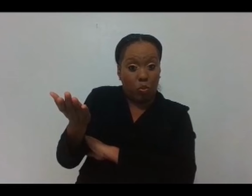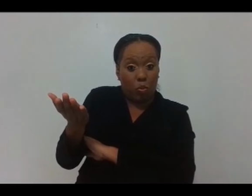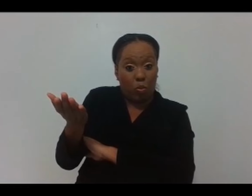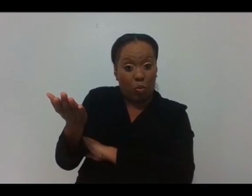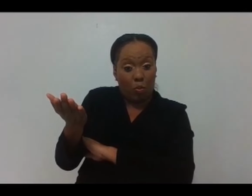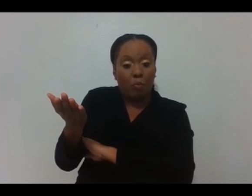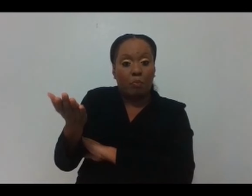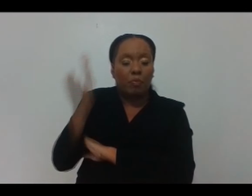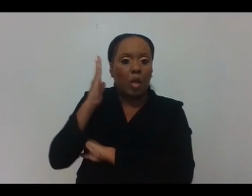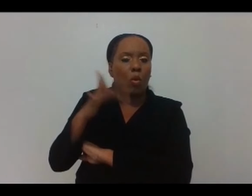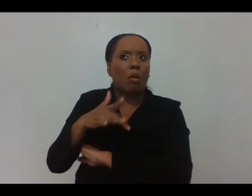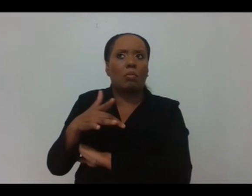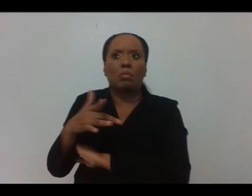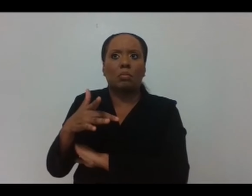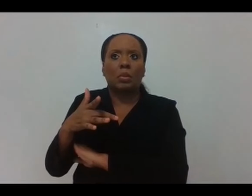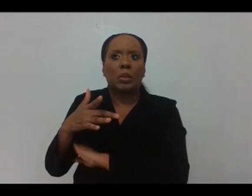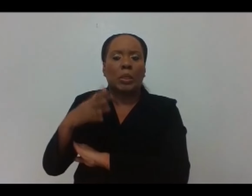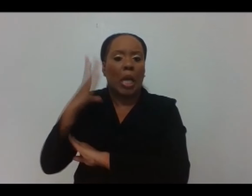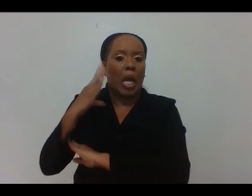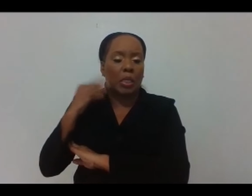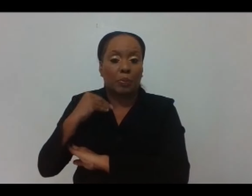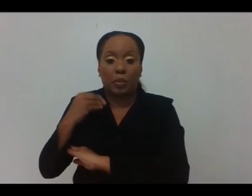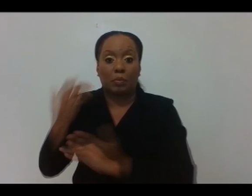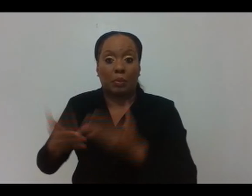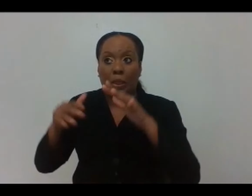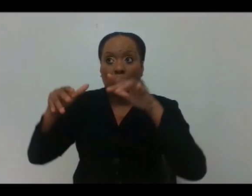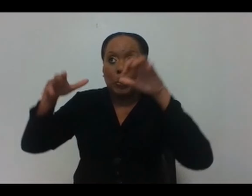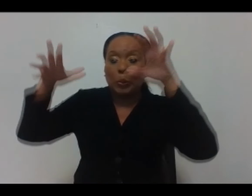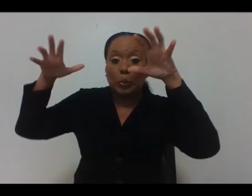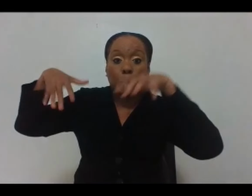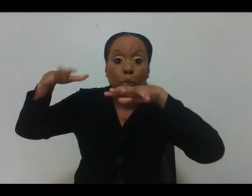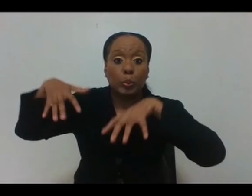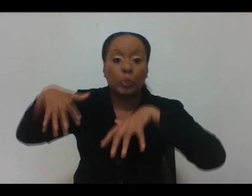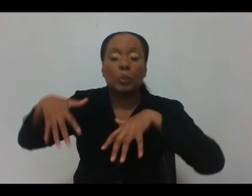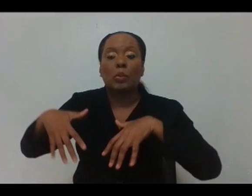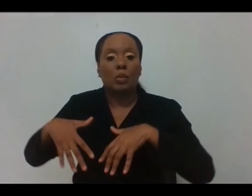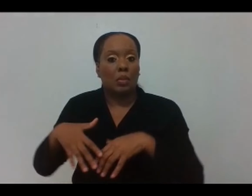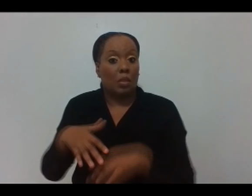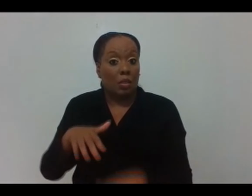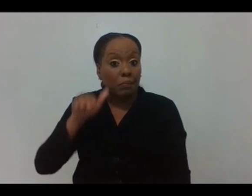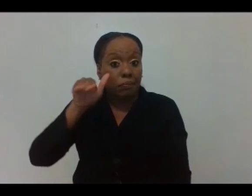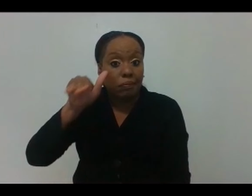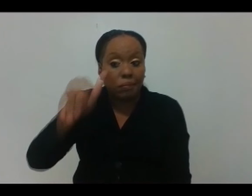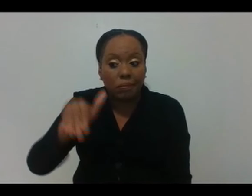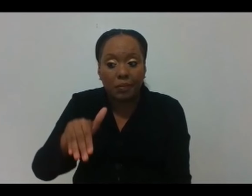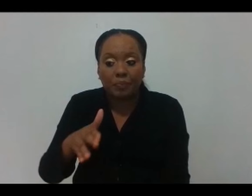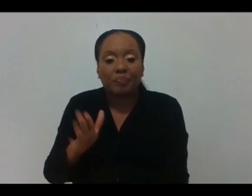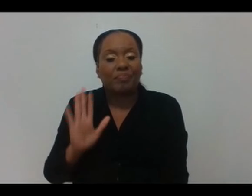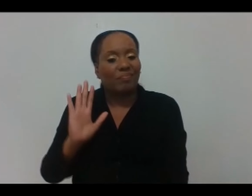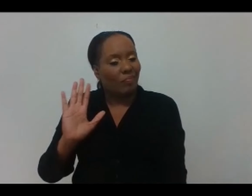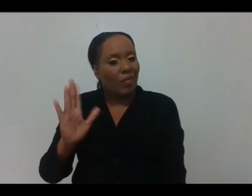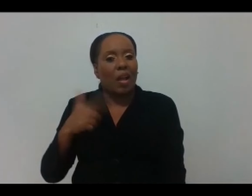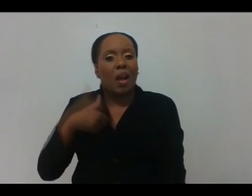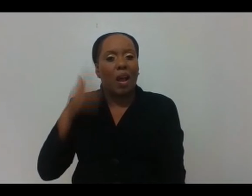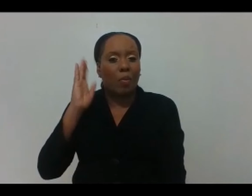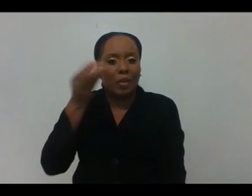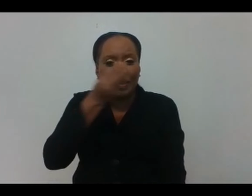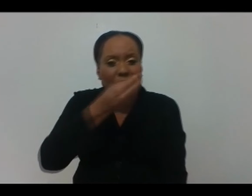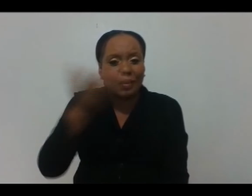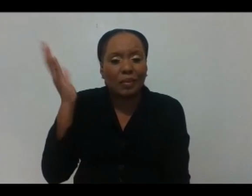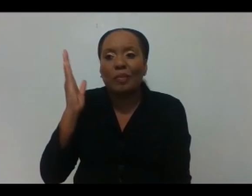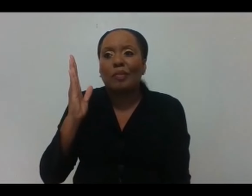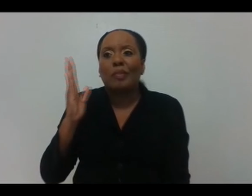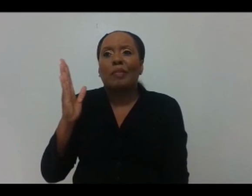sun daybreak, say 3, 4. But I want to remind persons, please, just given the time frame so you can have